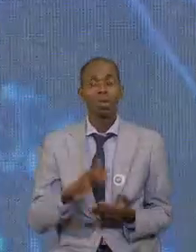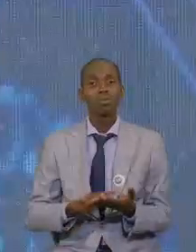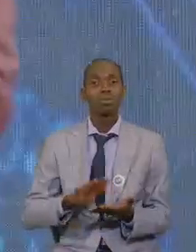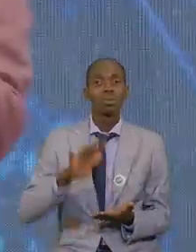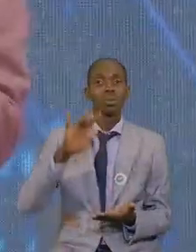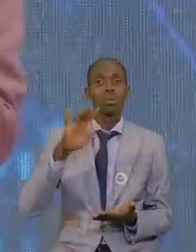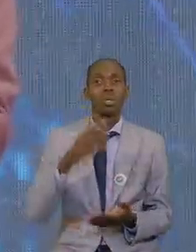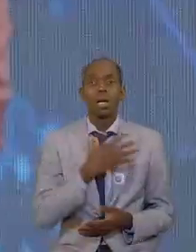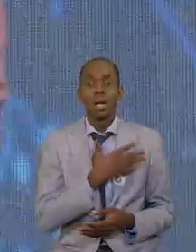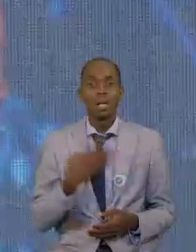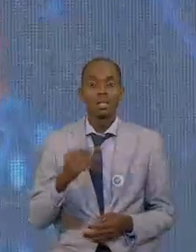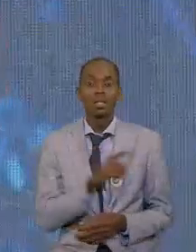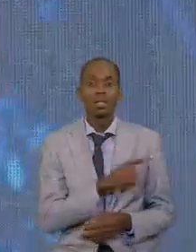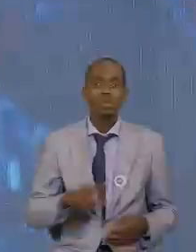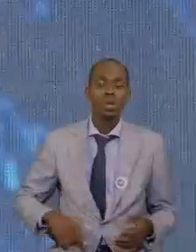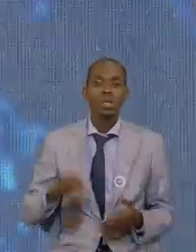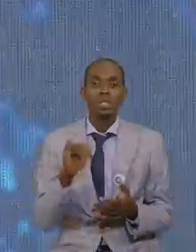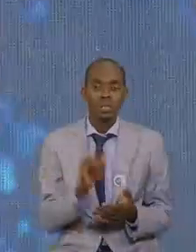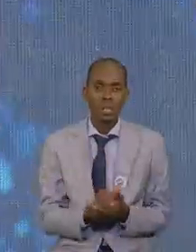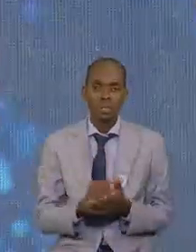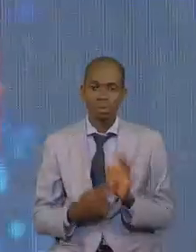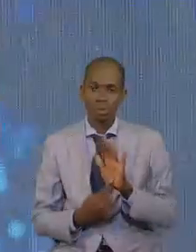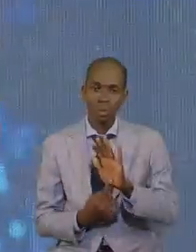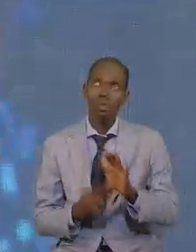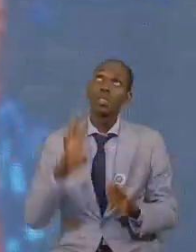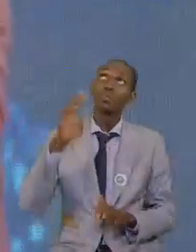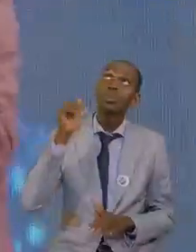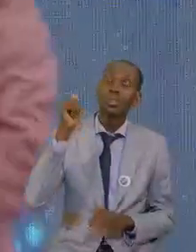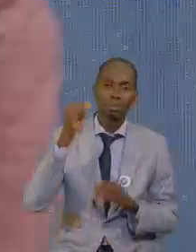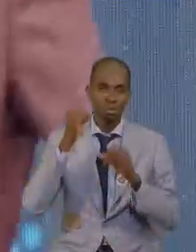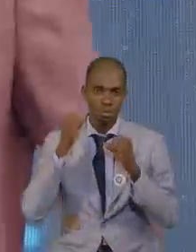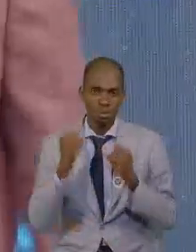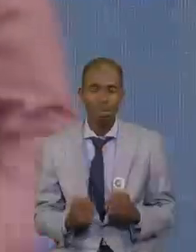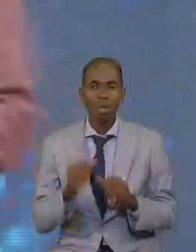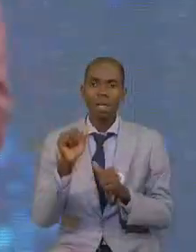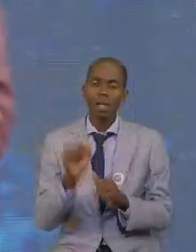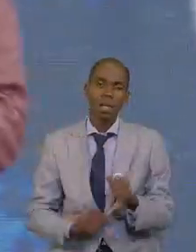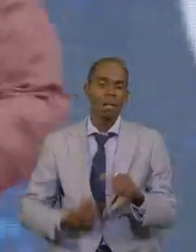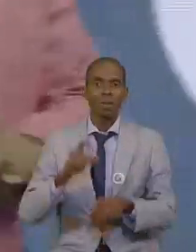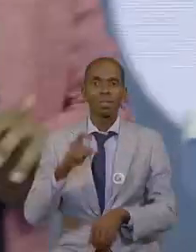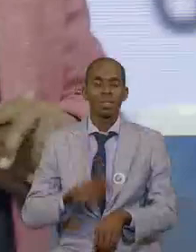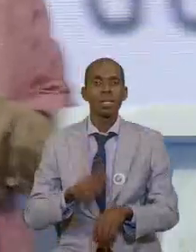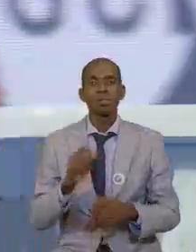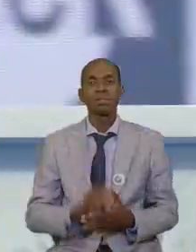and the Lord that proves himself strong every time.